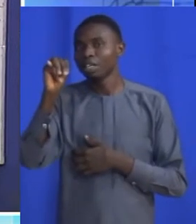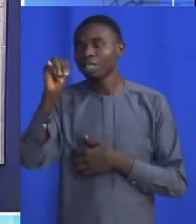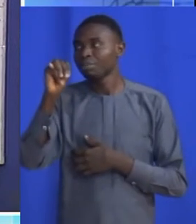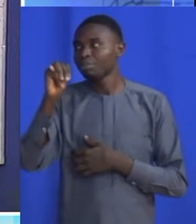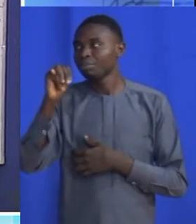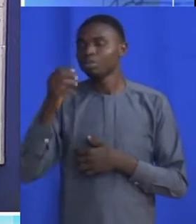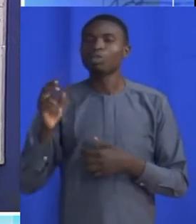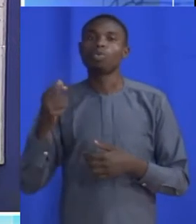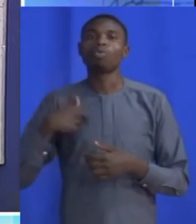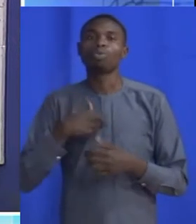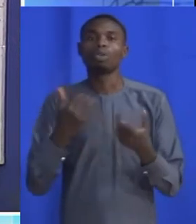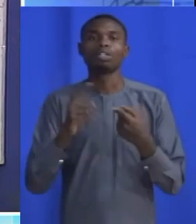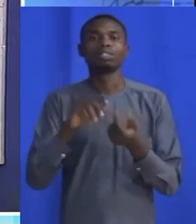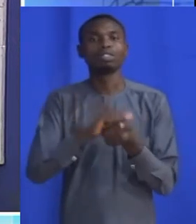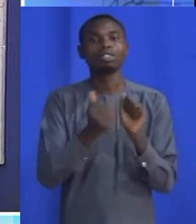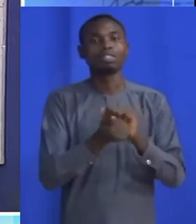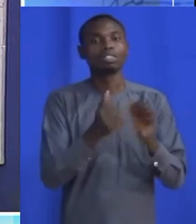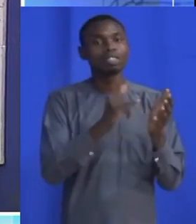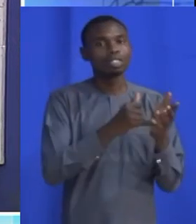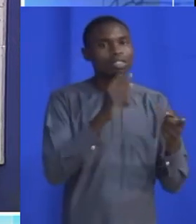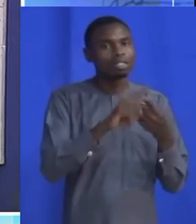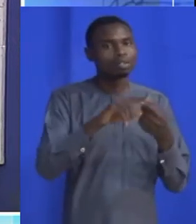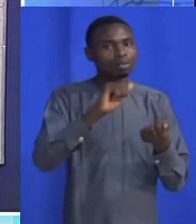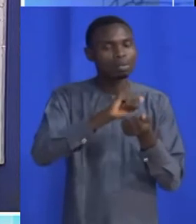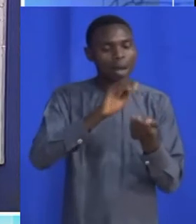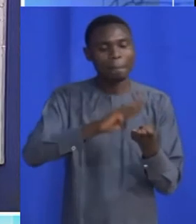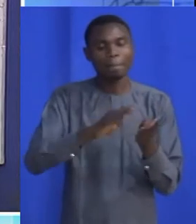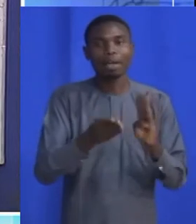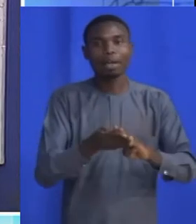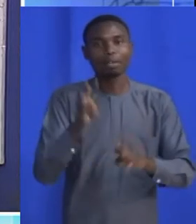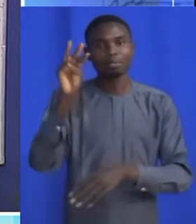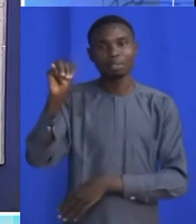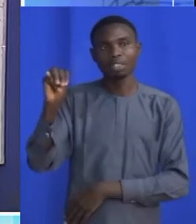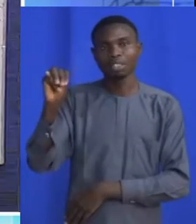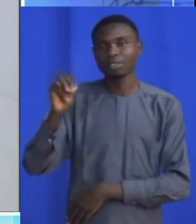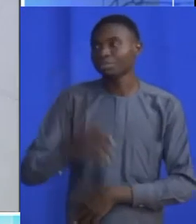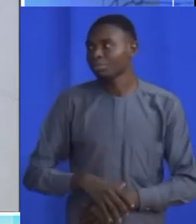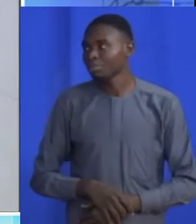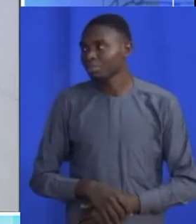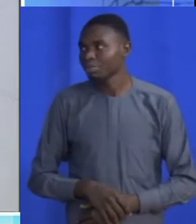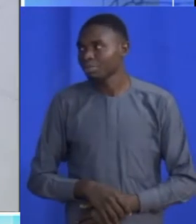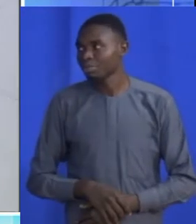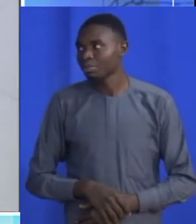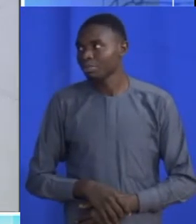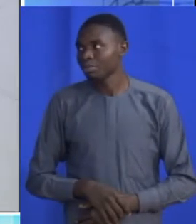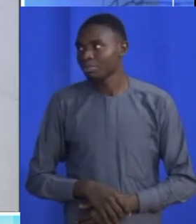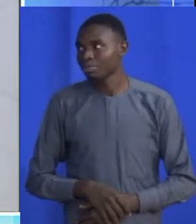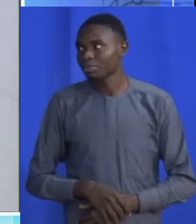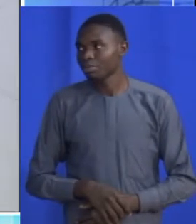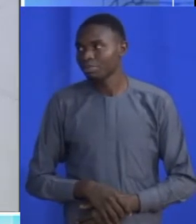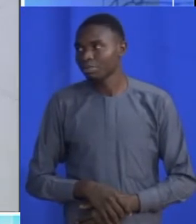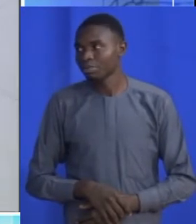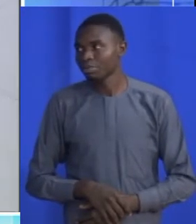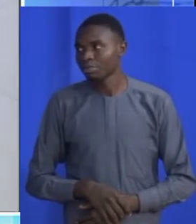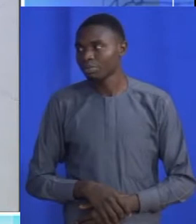correctional center. So they are denying the justice. Maybe the justice that should have been meted out to him just for 1 year, he